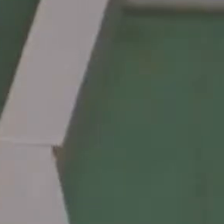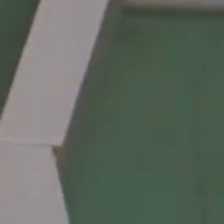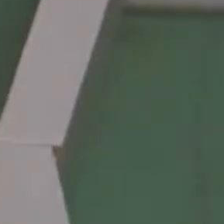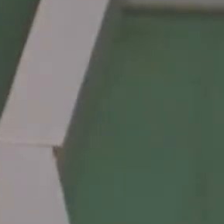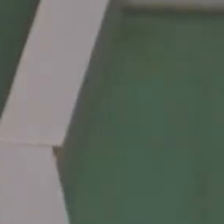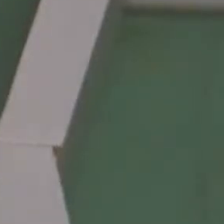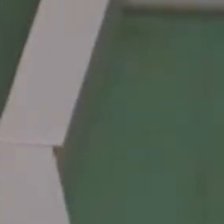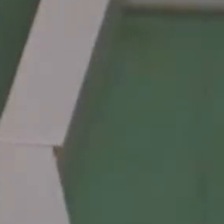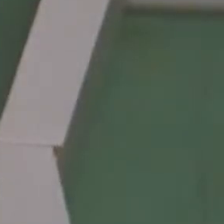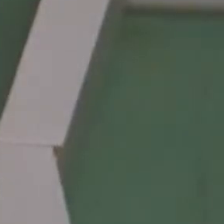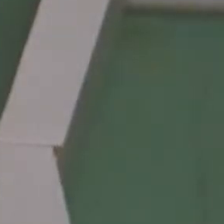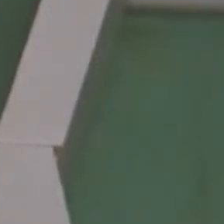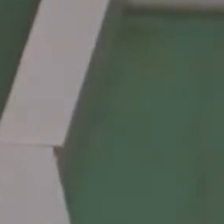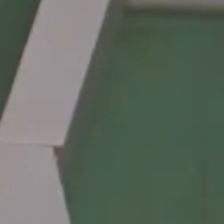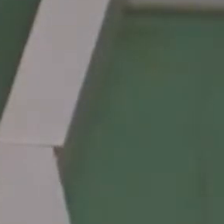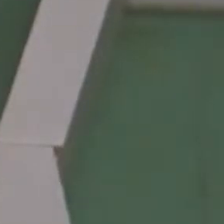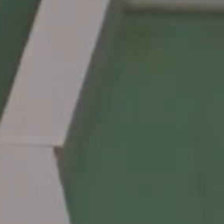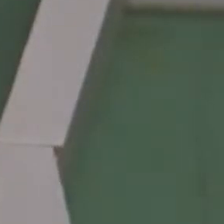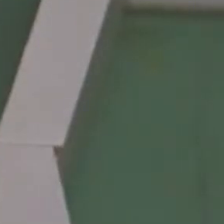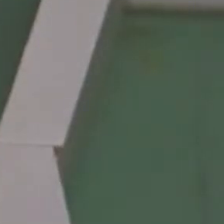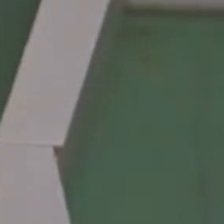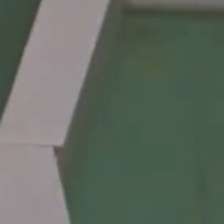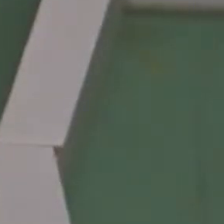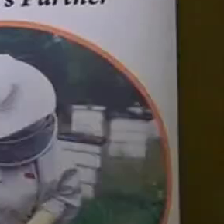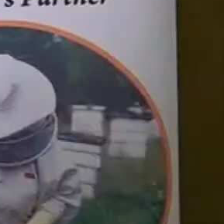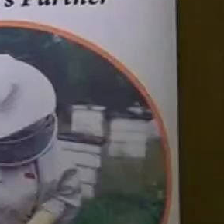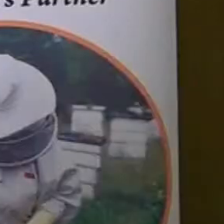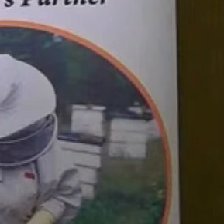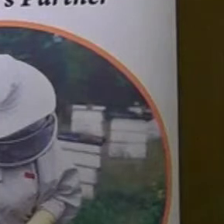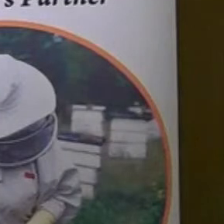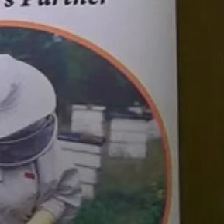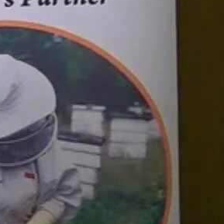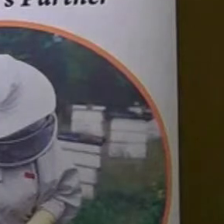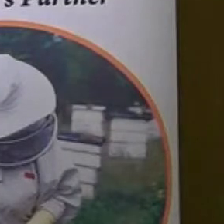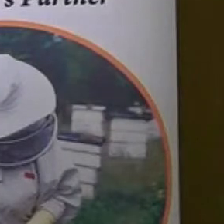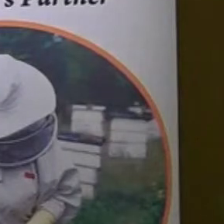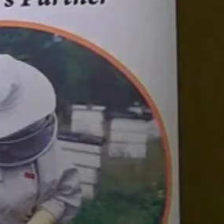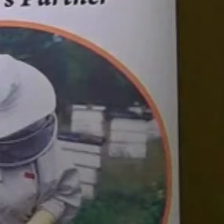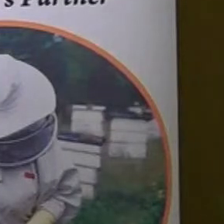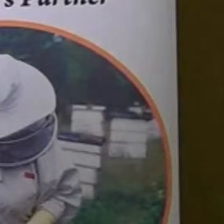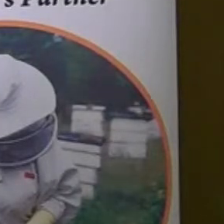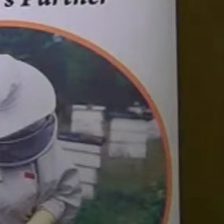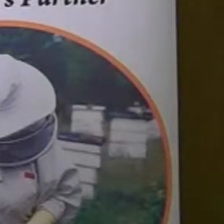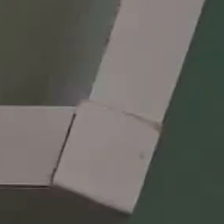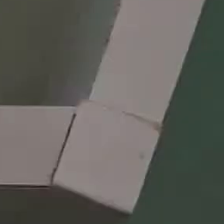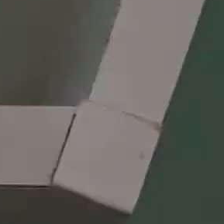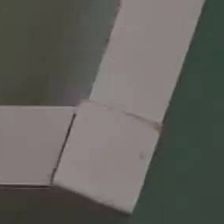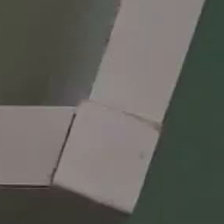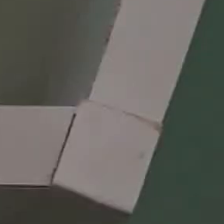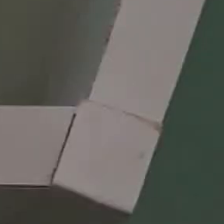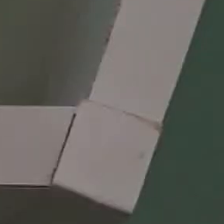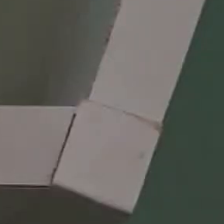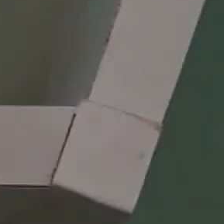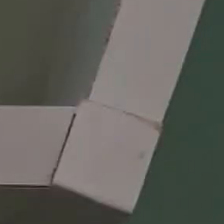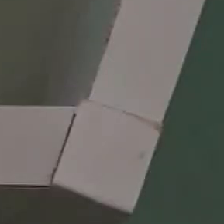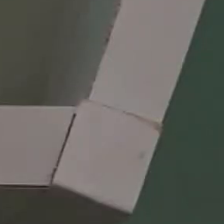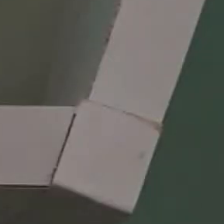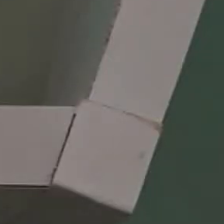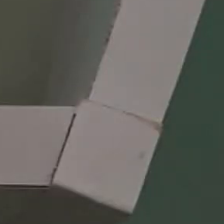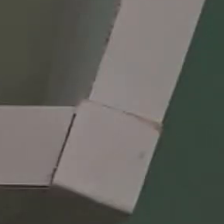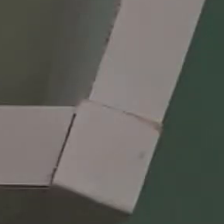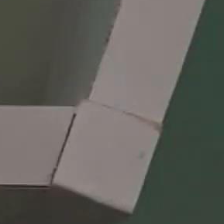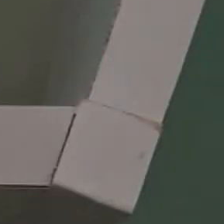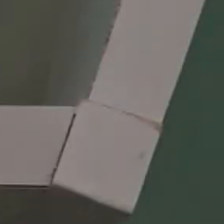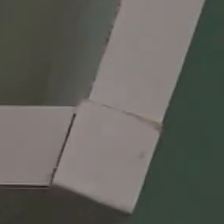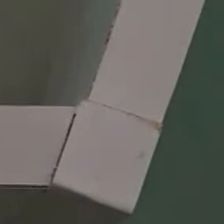Savannah Honey tunajihusisha na the entire beekeeping value chain. Beevenom ndio the